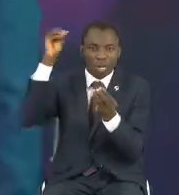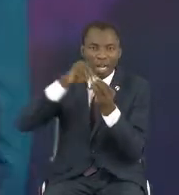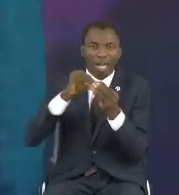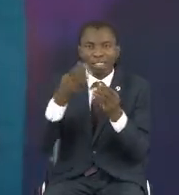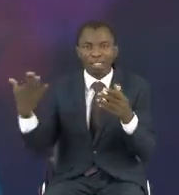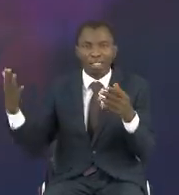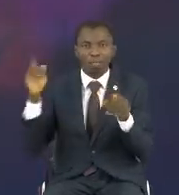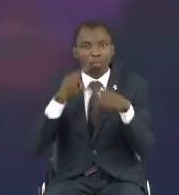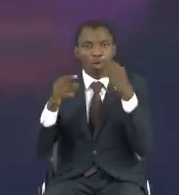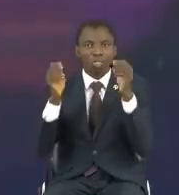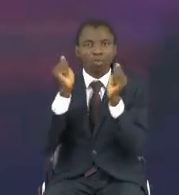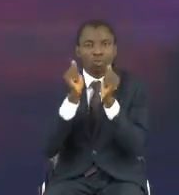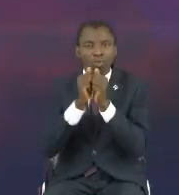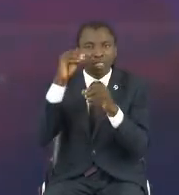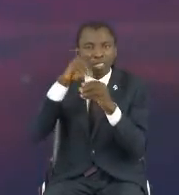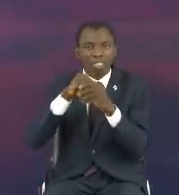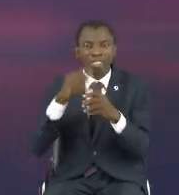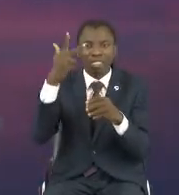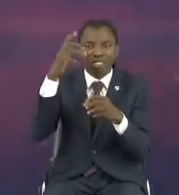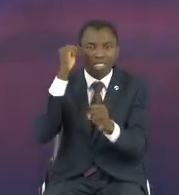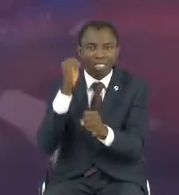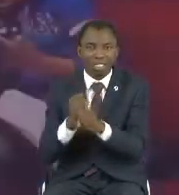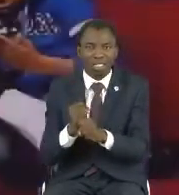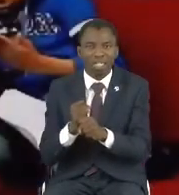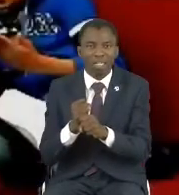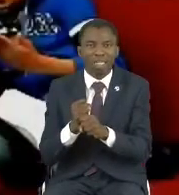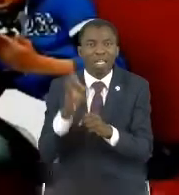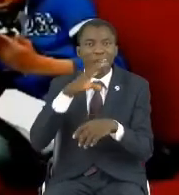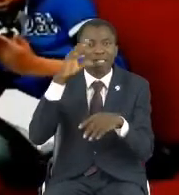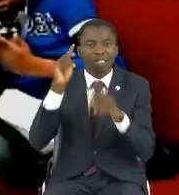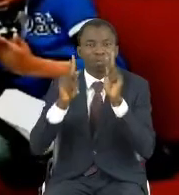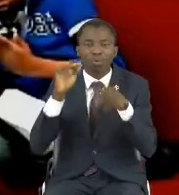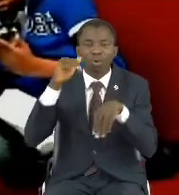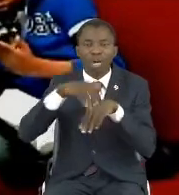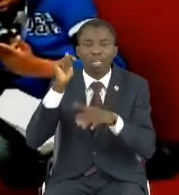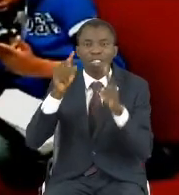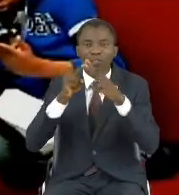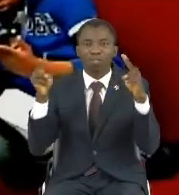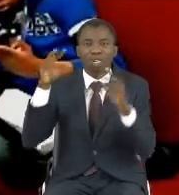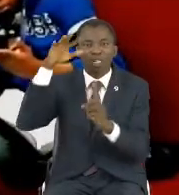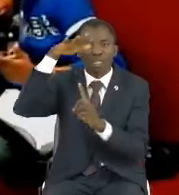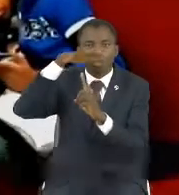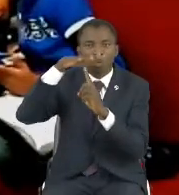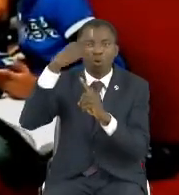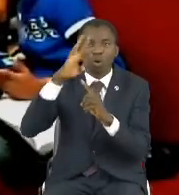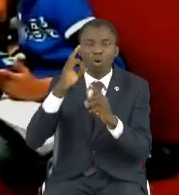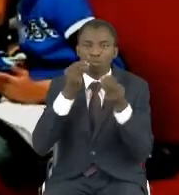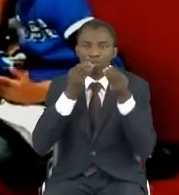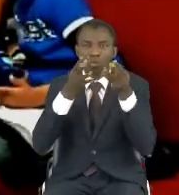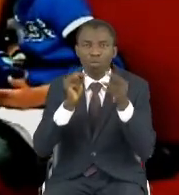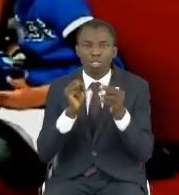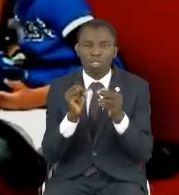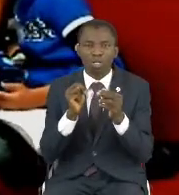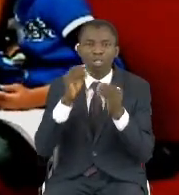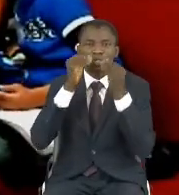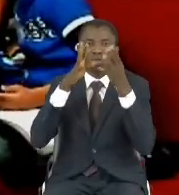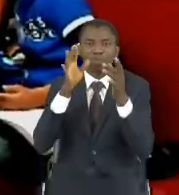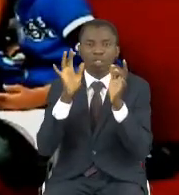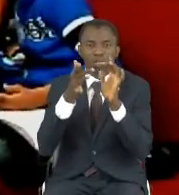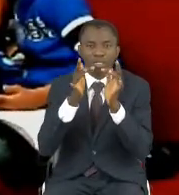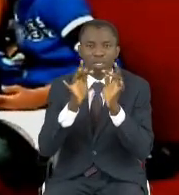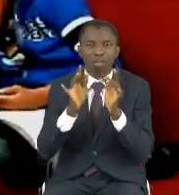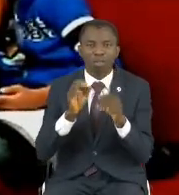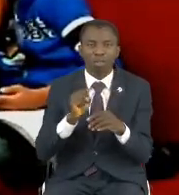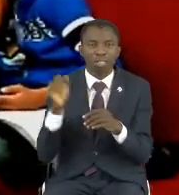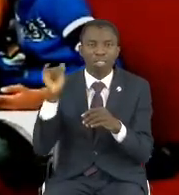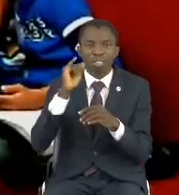has doubled. And the people at the very top of information technology. And they say they know